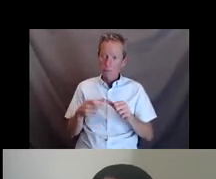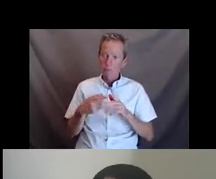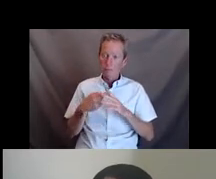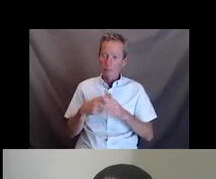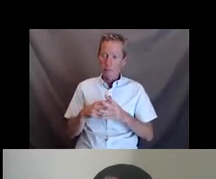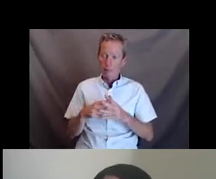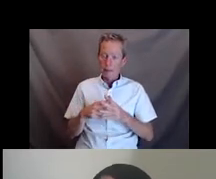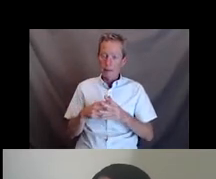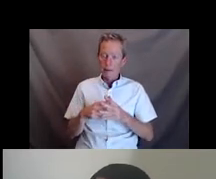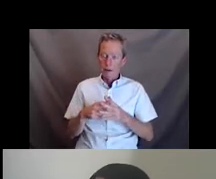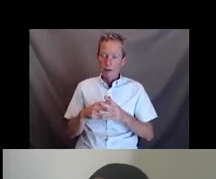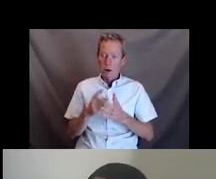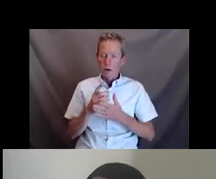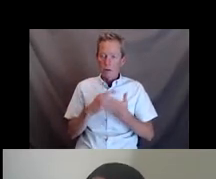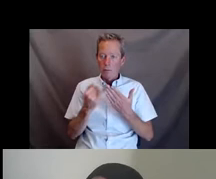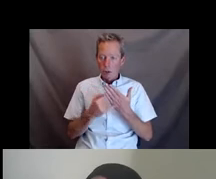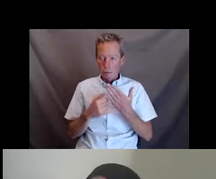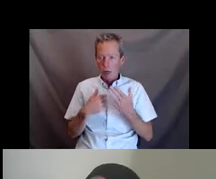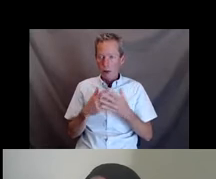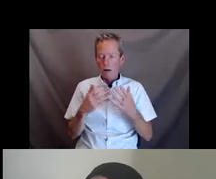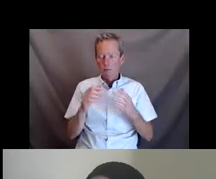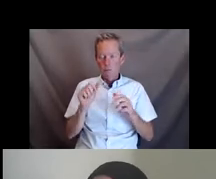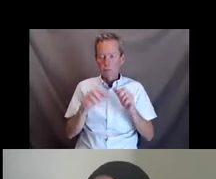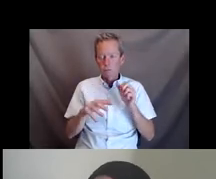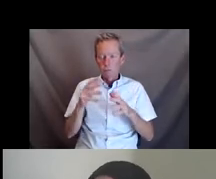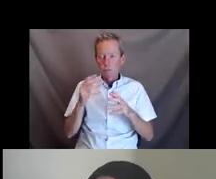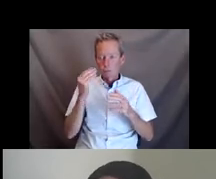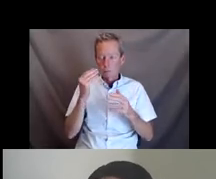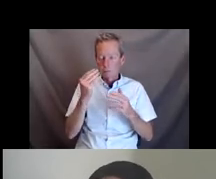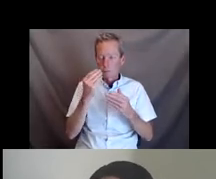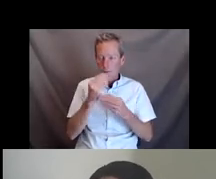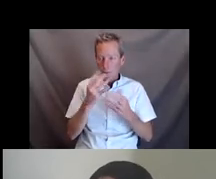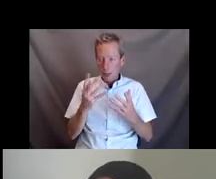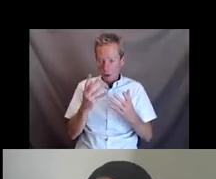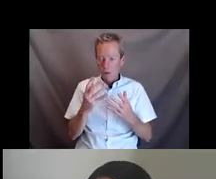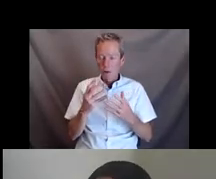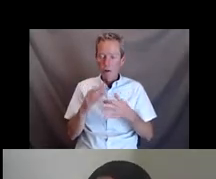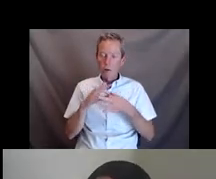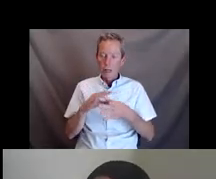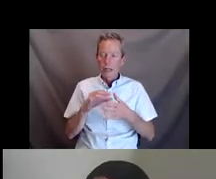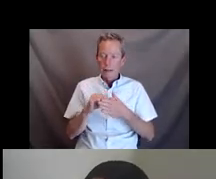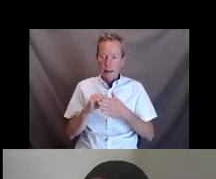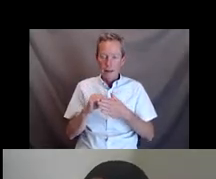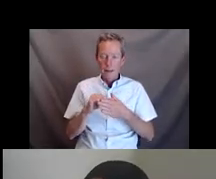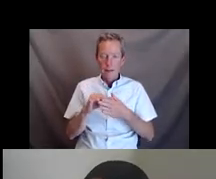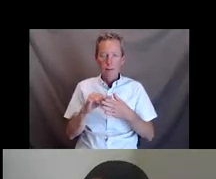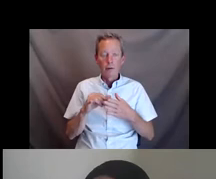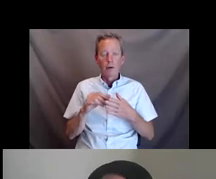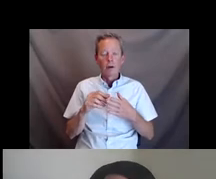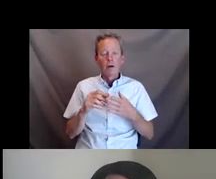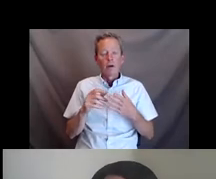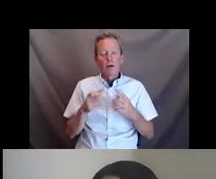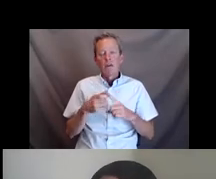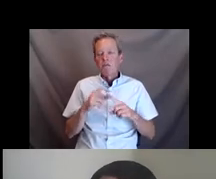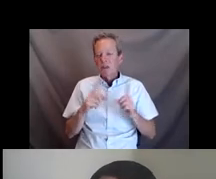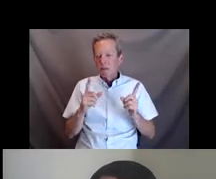phase initially working on. We got a lot of great input onto our compensation philosophy, again, from those project committee team members